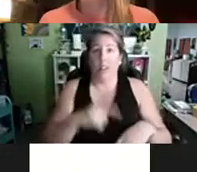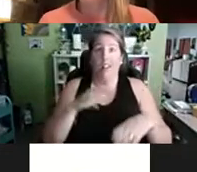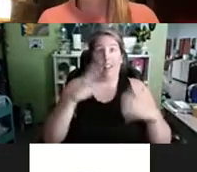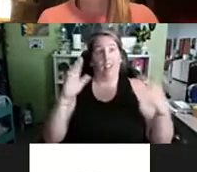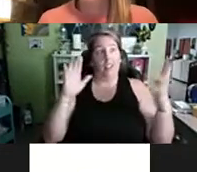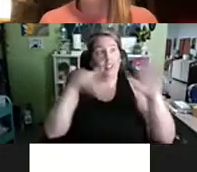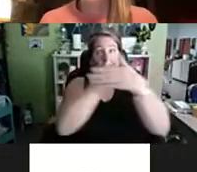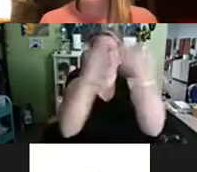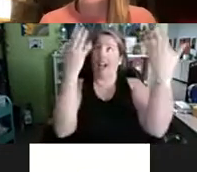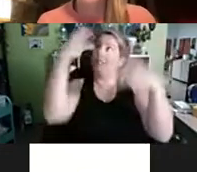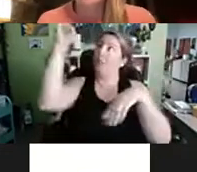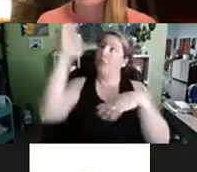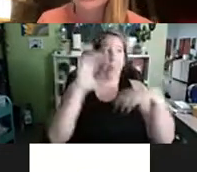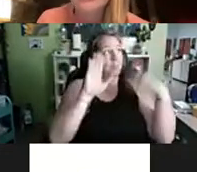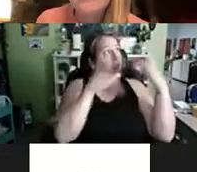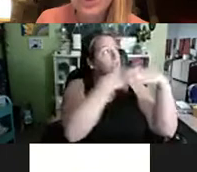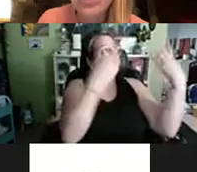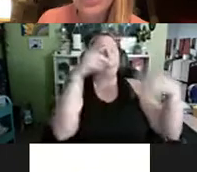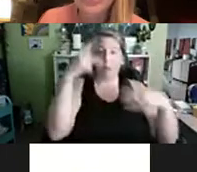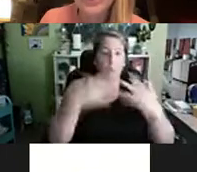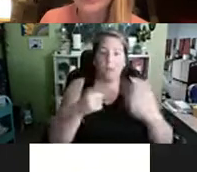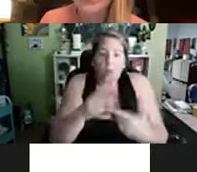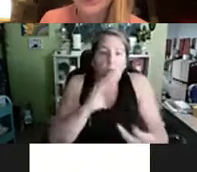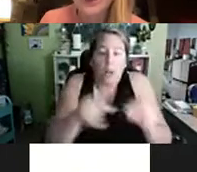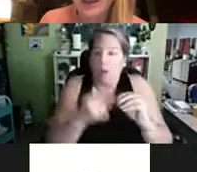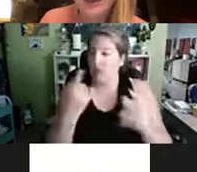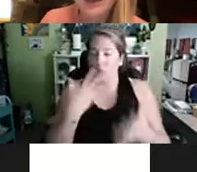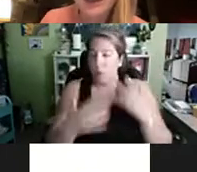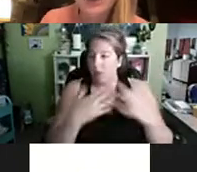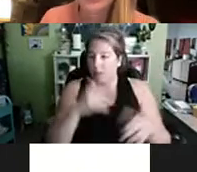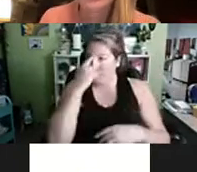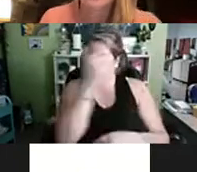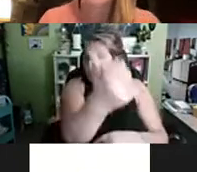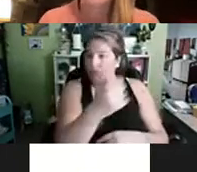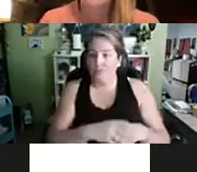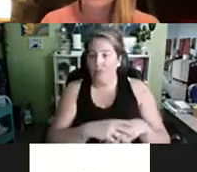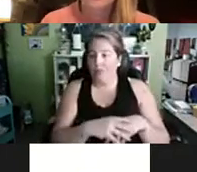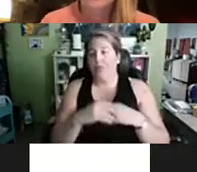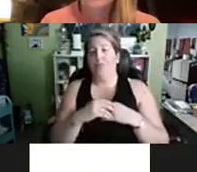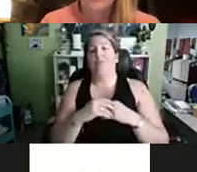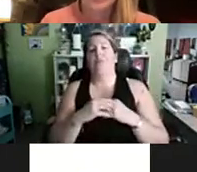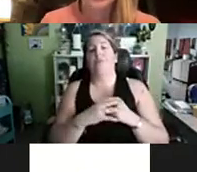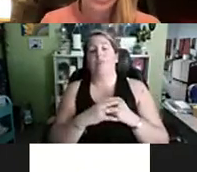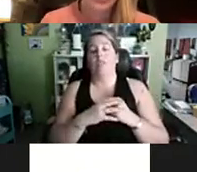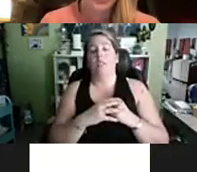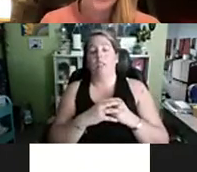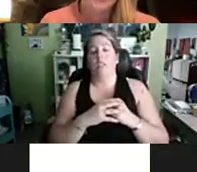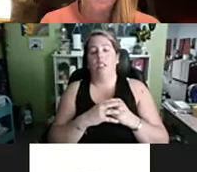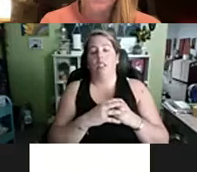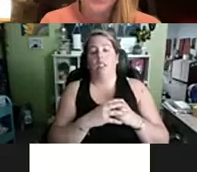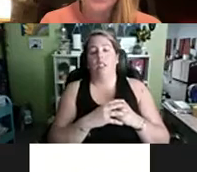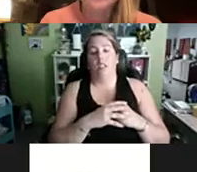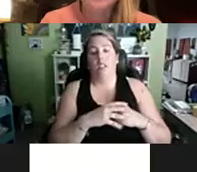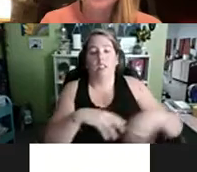the sky is purple, whatever you wanted to talk about, like you could put it right there, which is so cool.